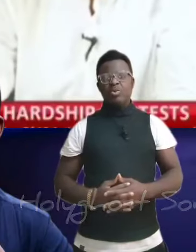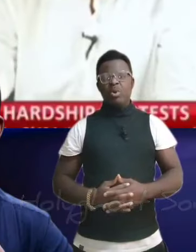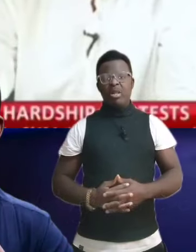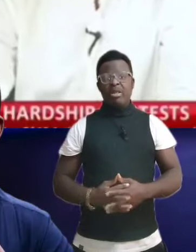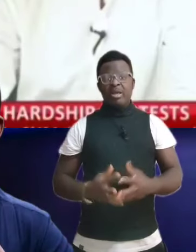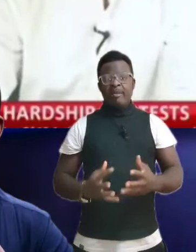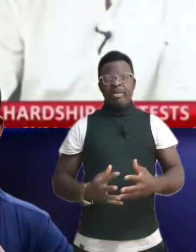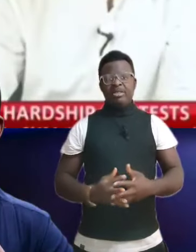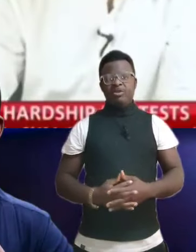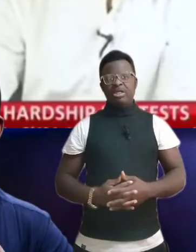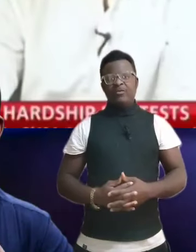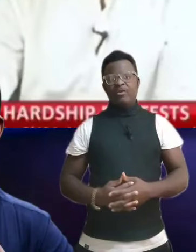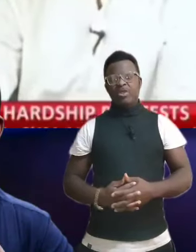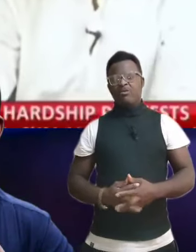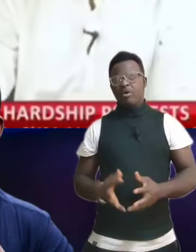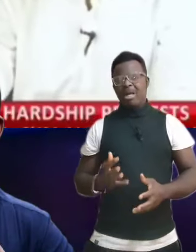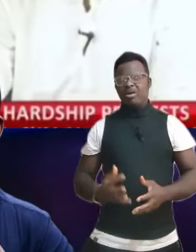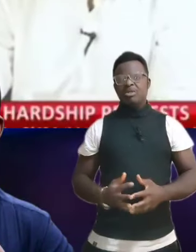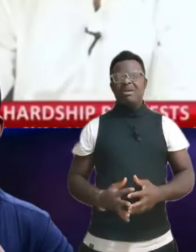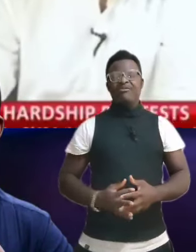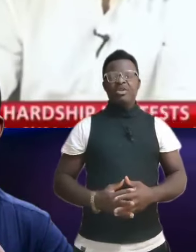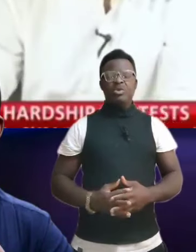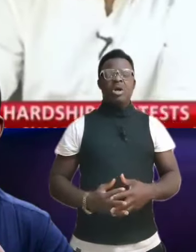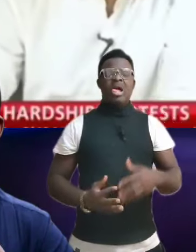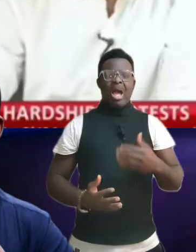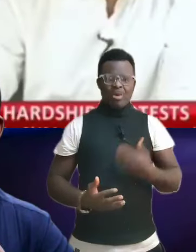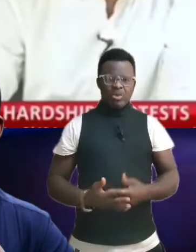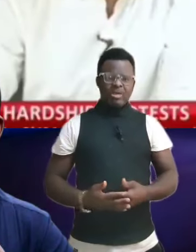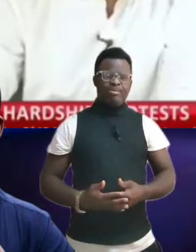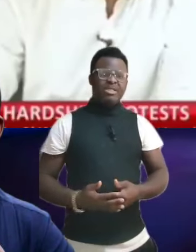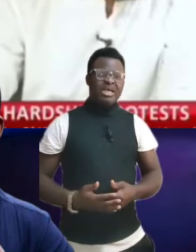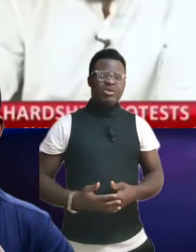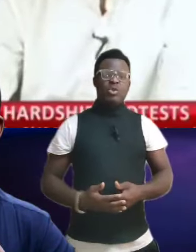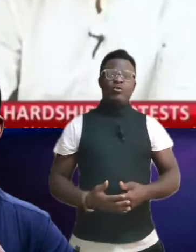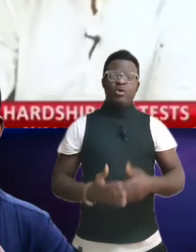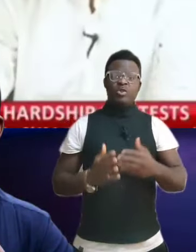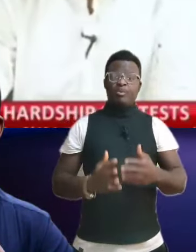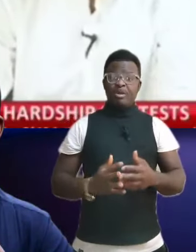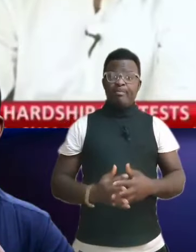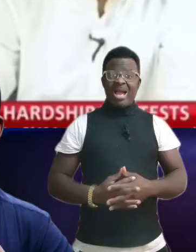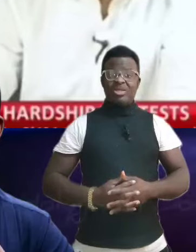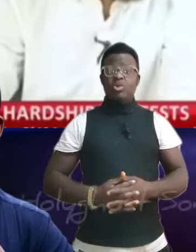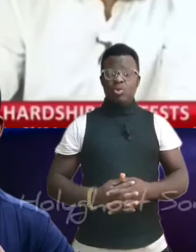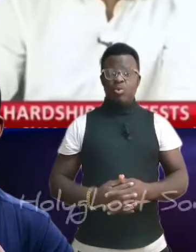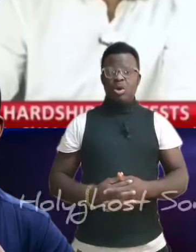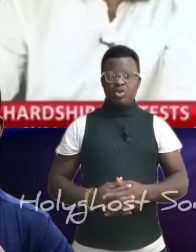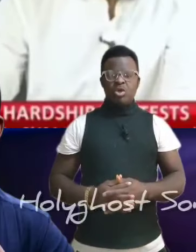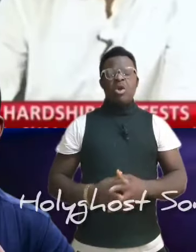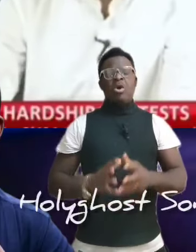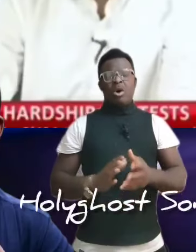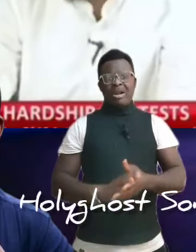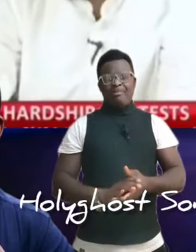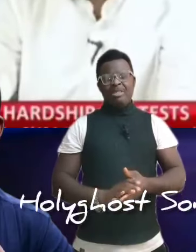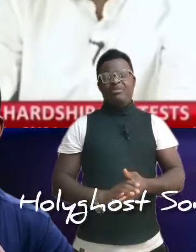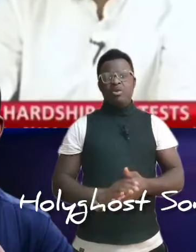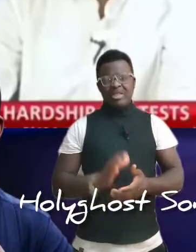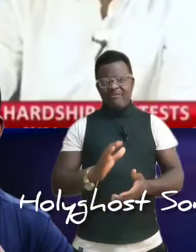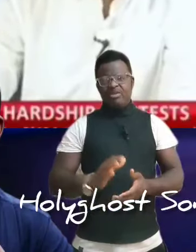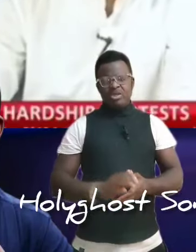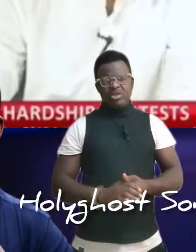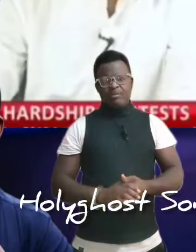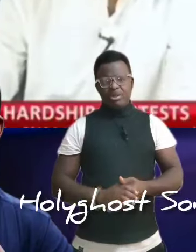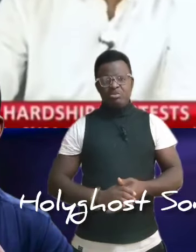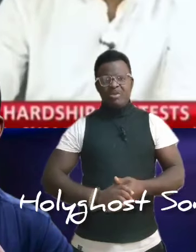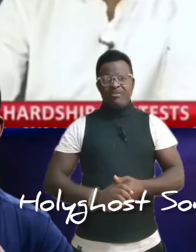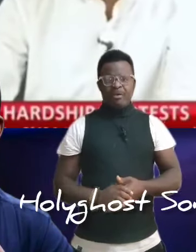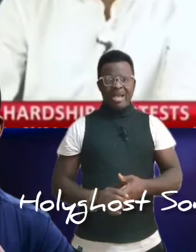that in Nigeria. Nobody's praying for military rule. But you can see what these guys are doing. And People are watching them and taking notes.